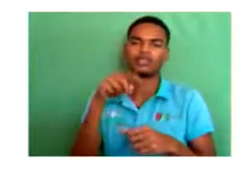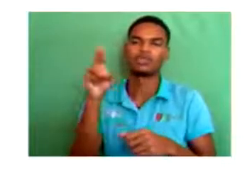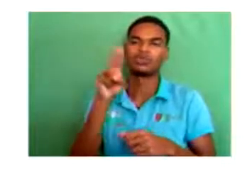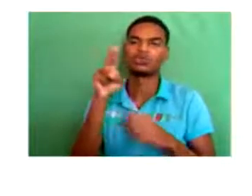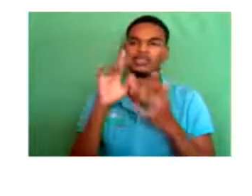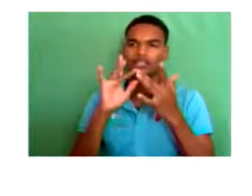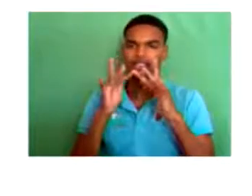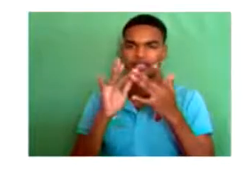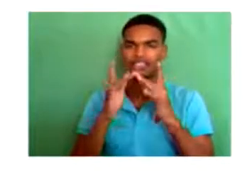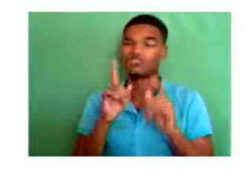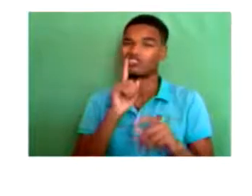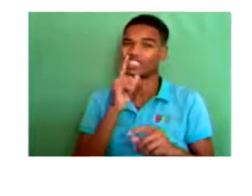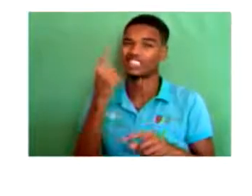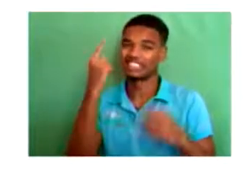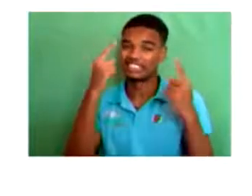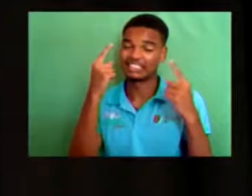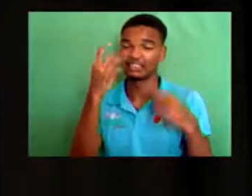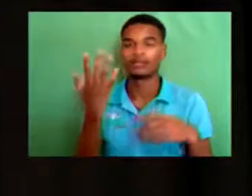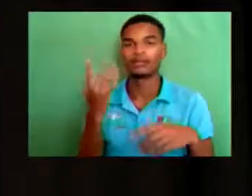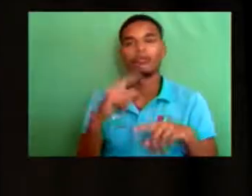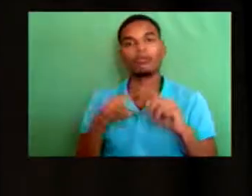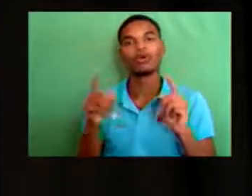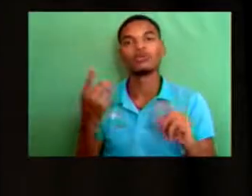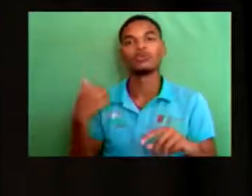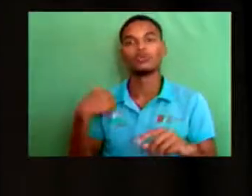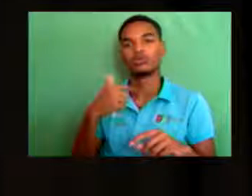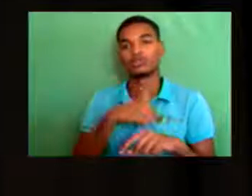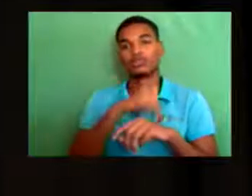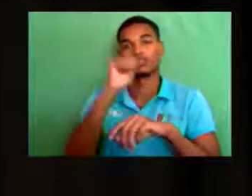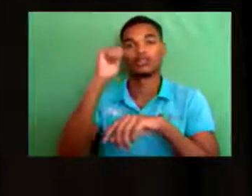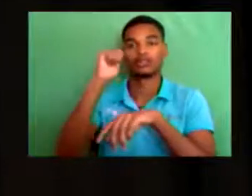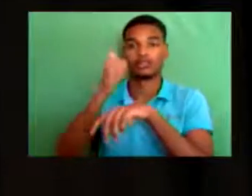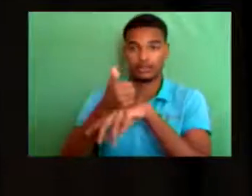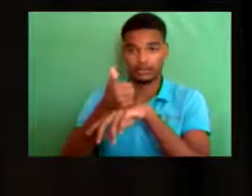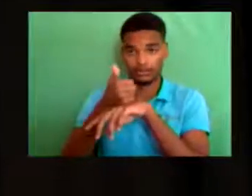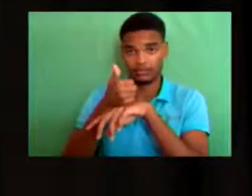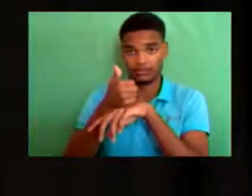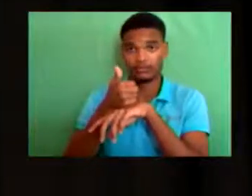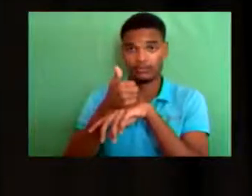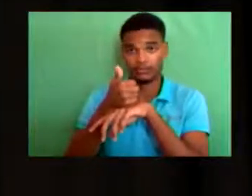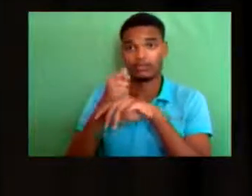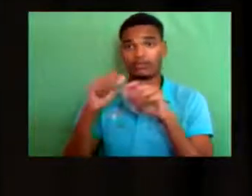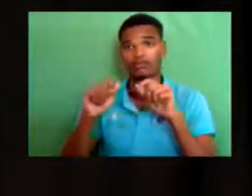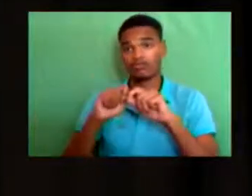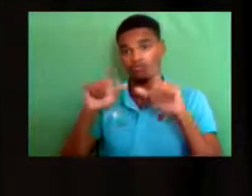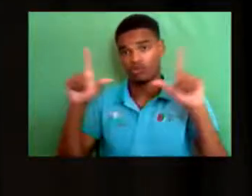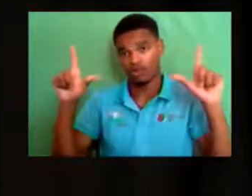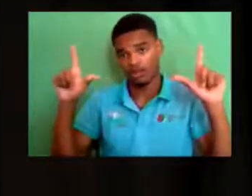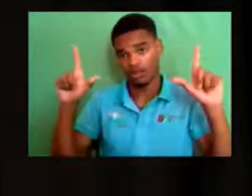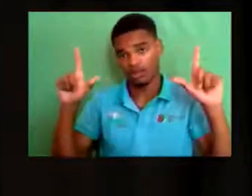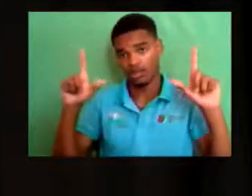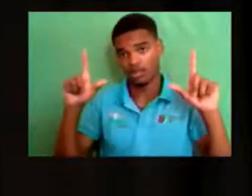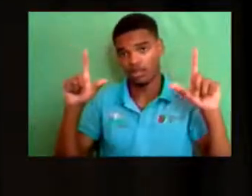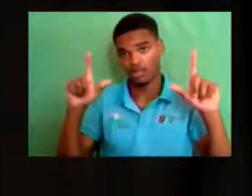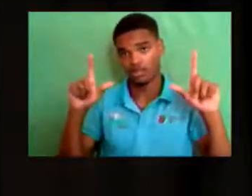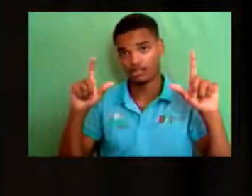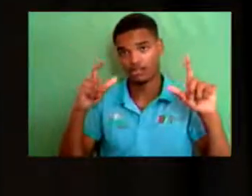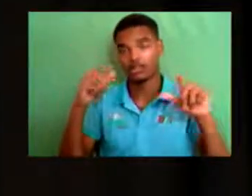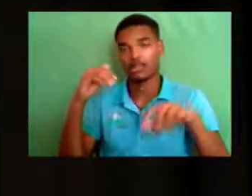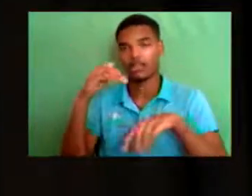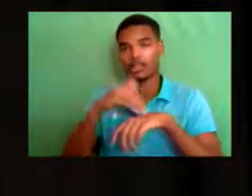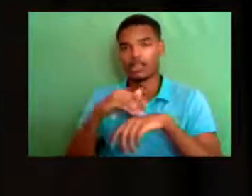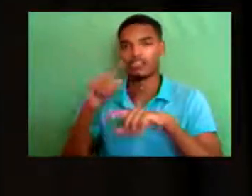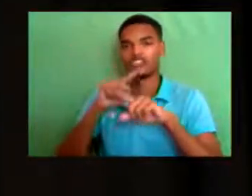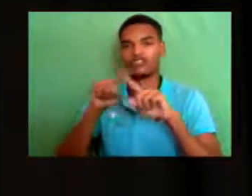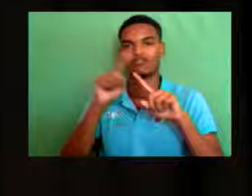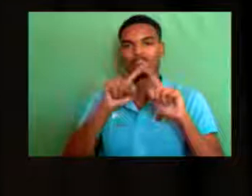that. And our part was to deploy the broadcast interface at primarily radio stations, but radio and TV